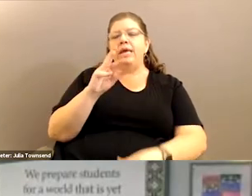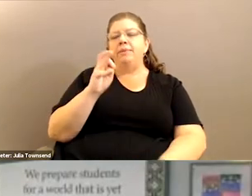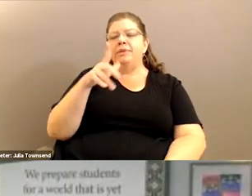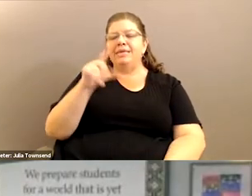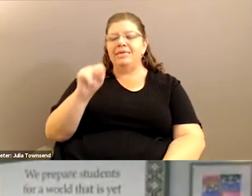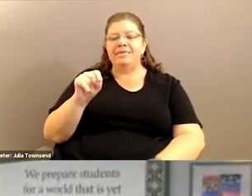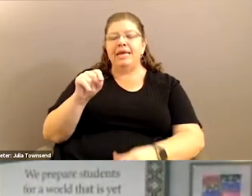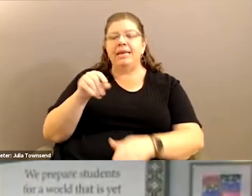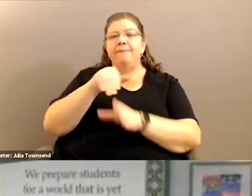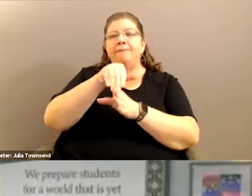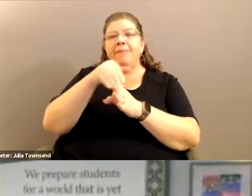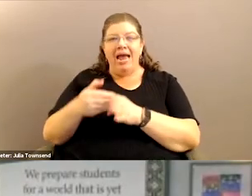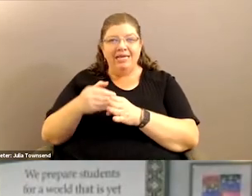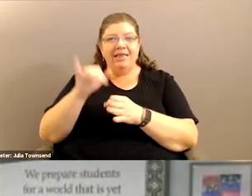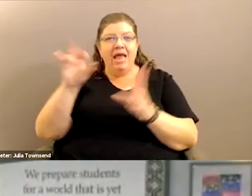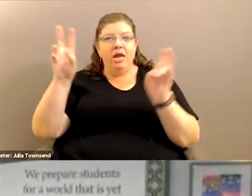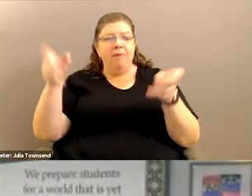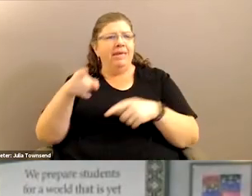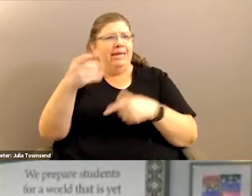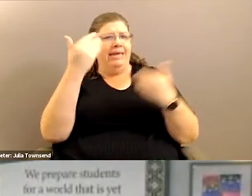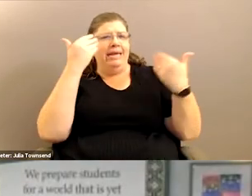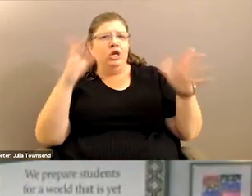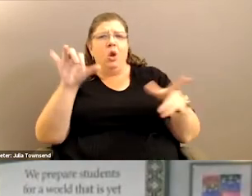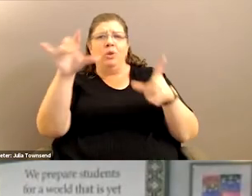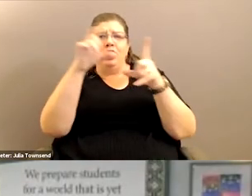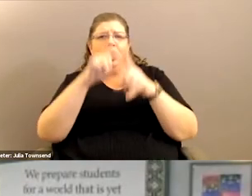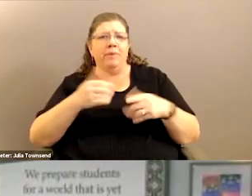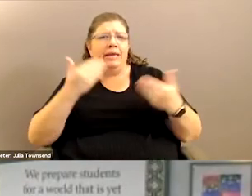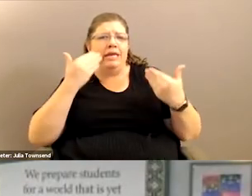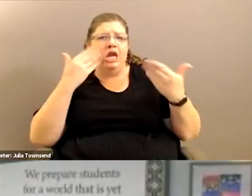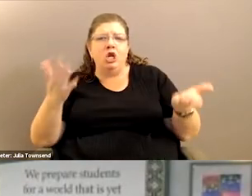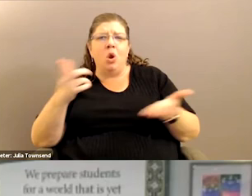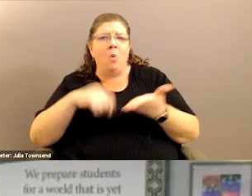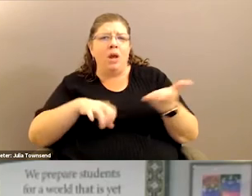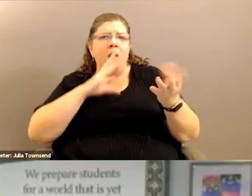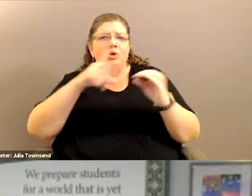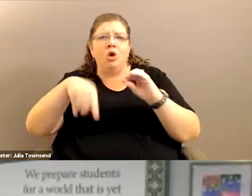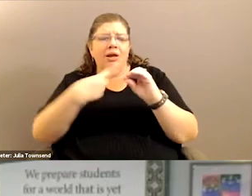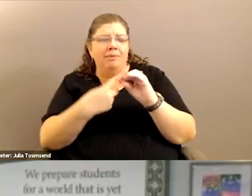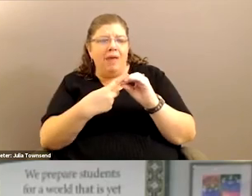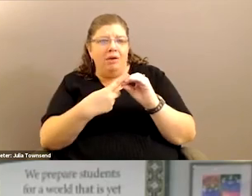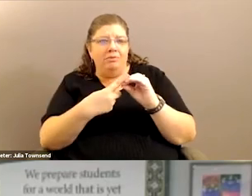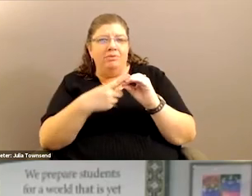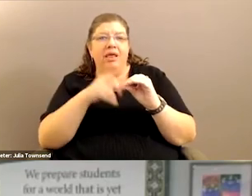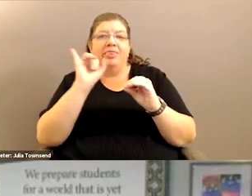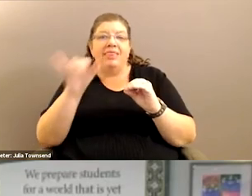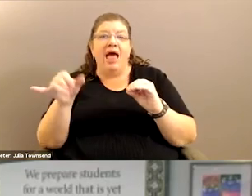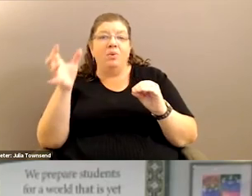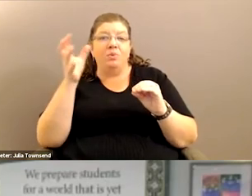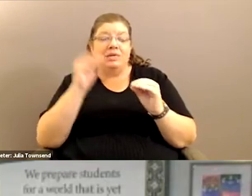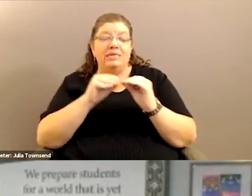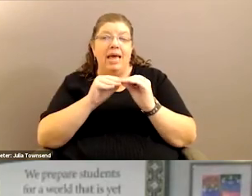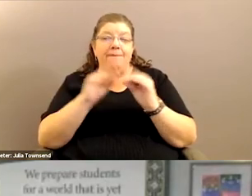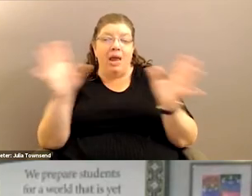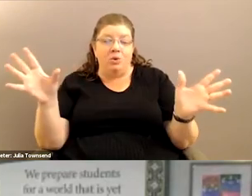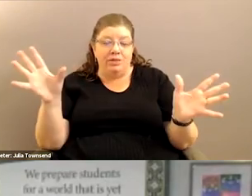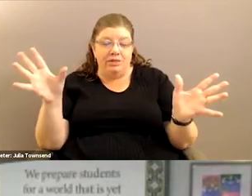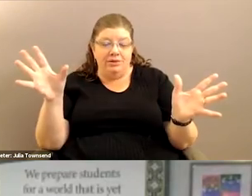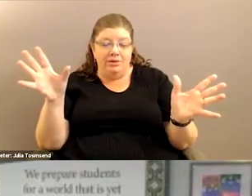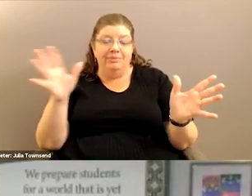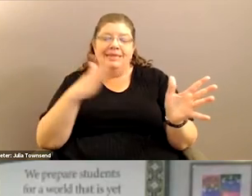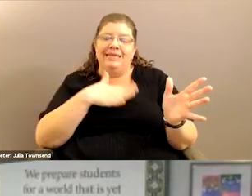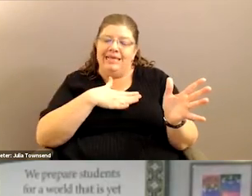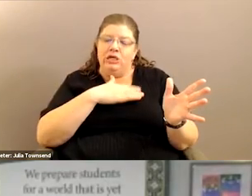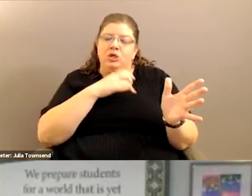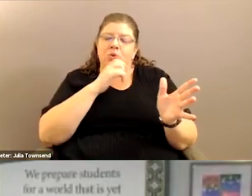said he was not familiar with that term and did not know what i was referring to that was apparent please do not renew the